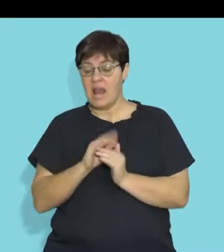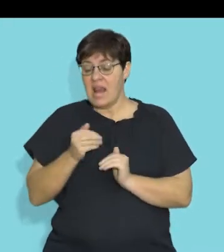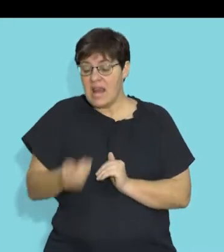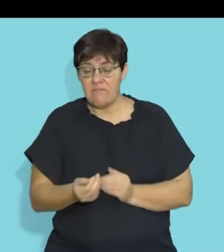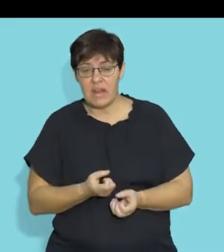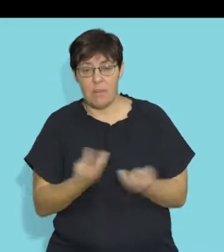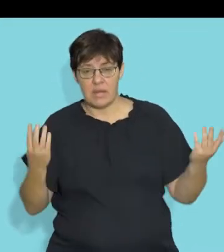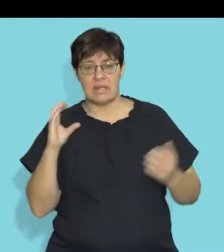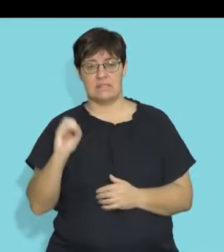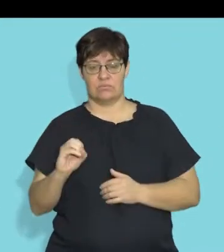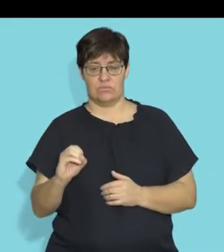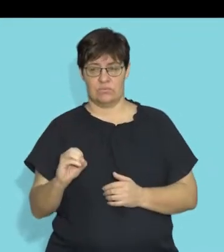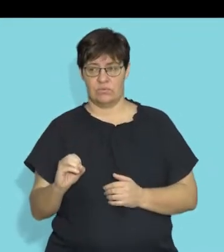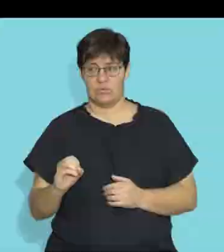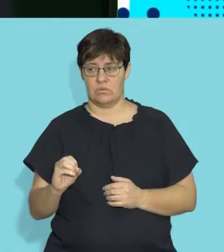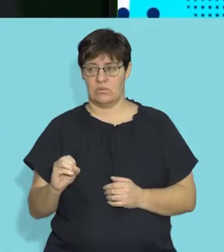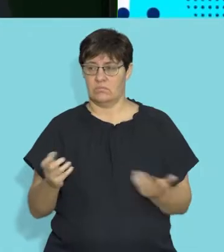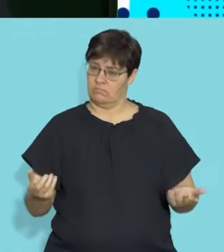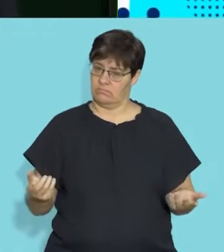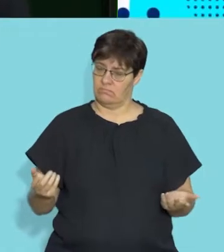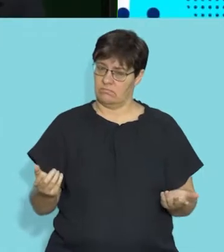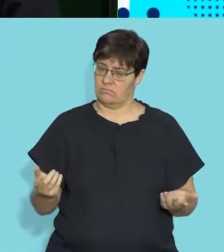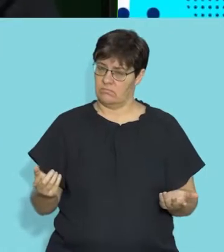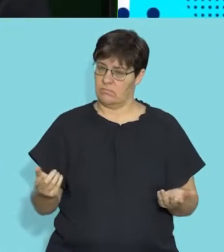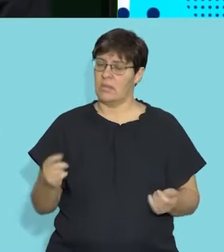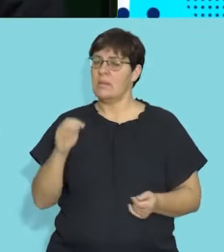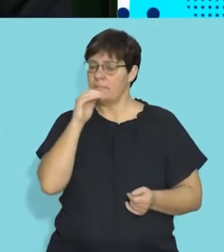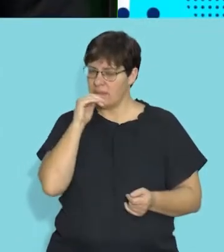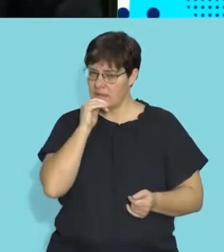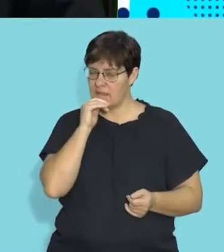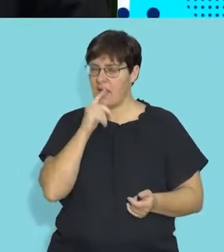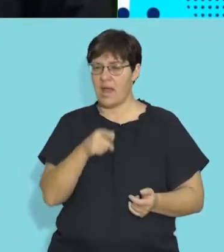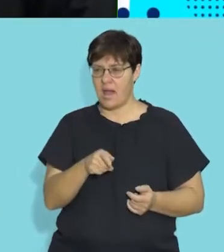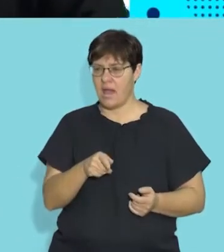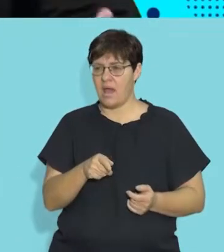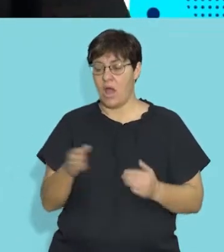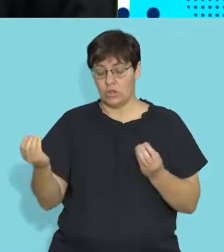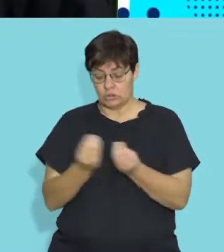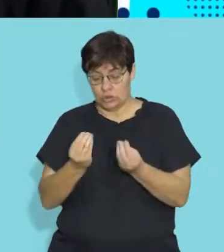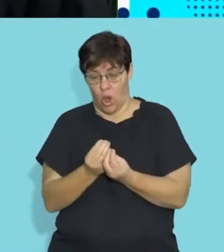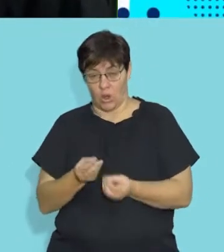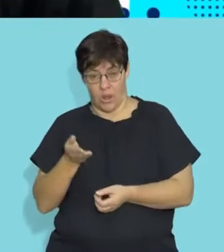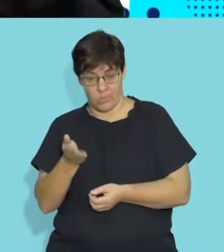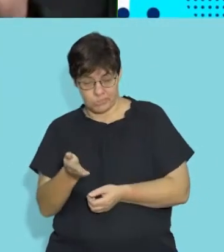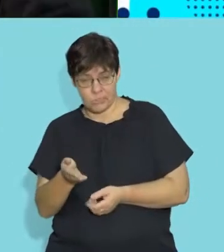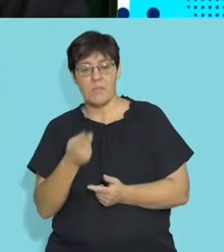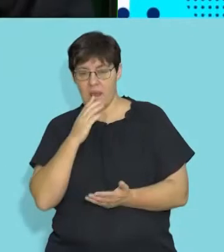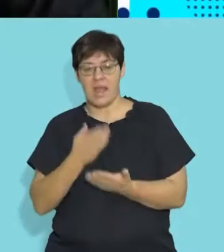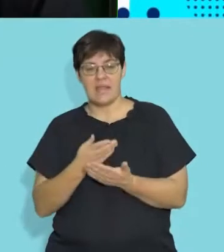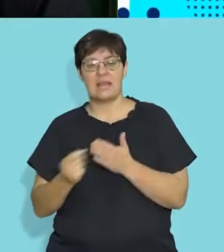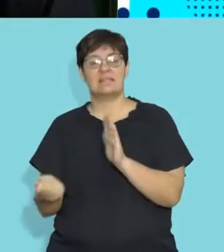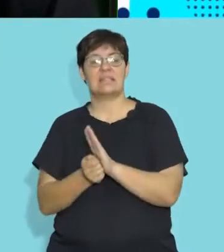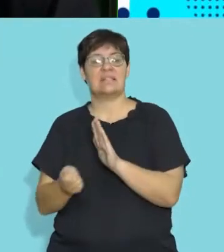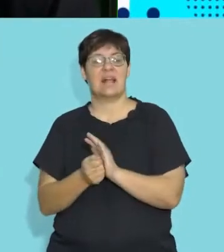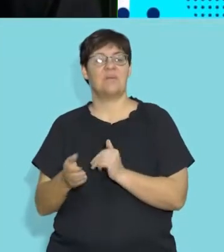85 units. So this therefore means that clearly, if you had more stock, it would have been possible to increase